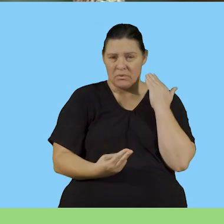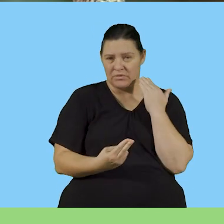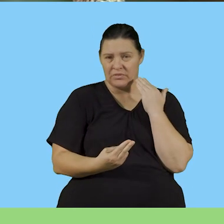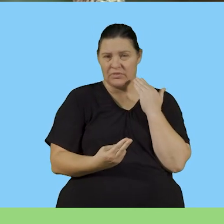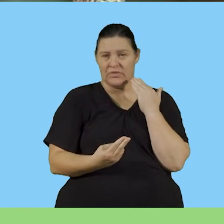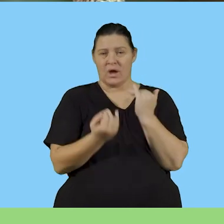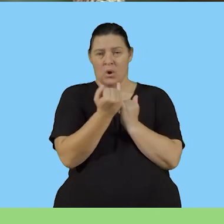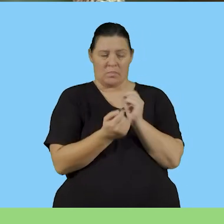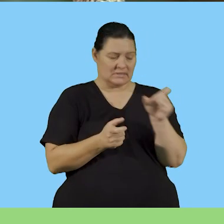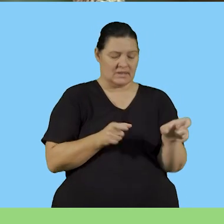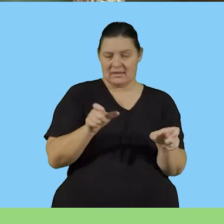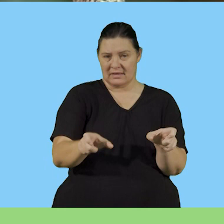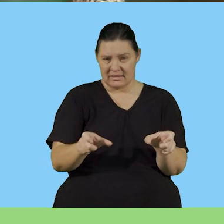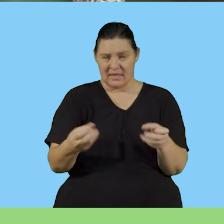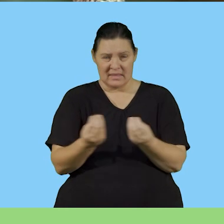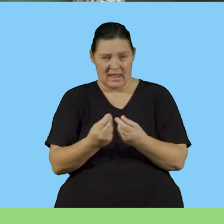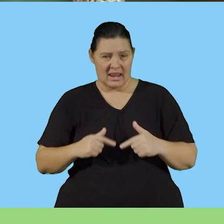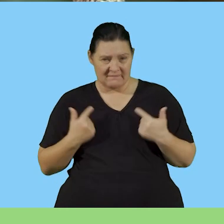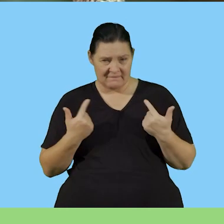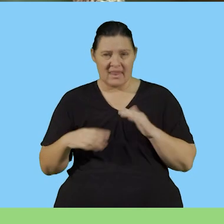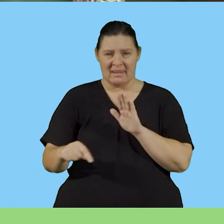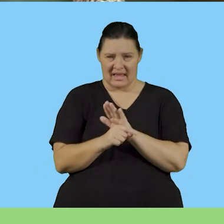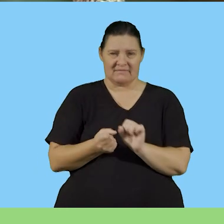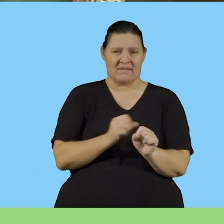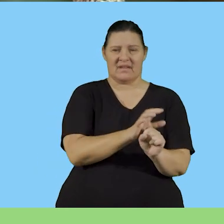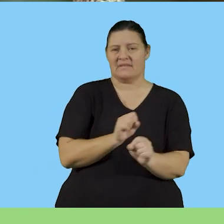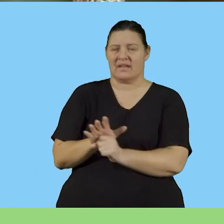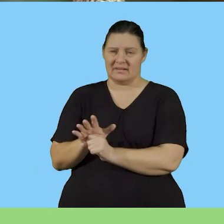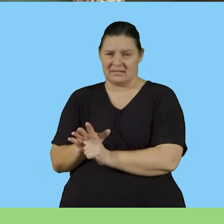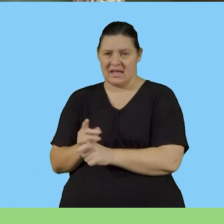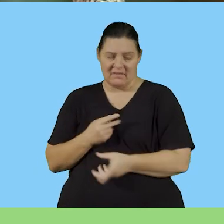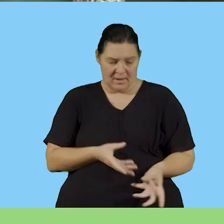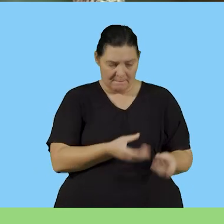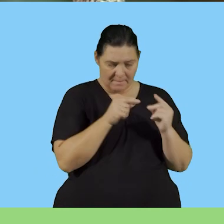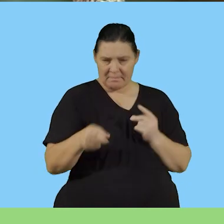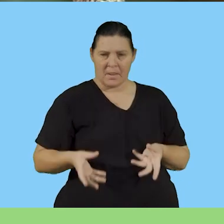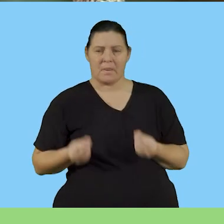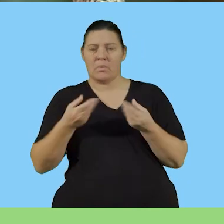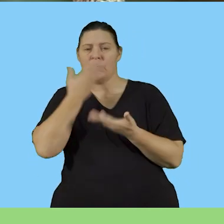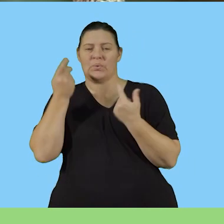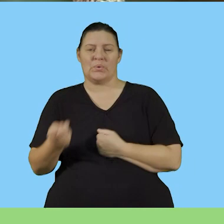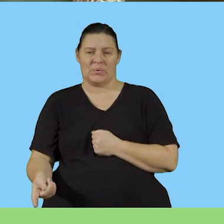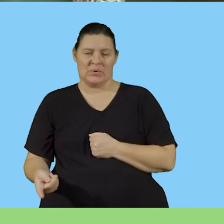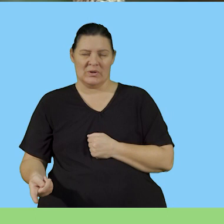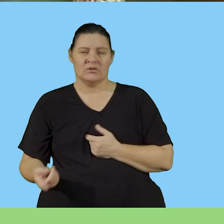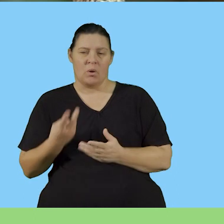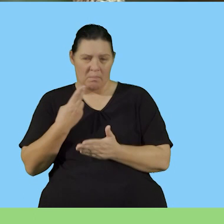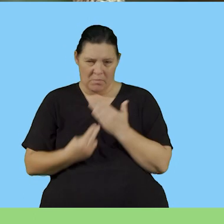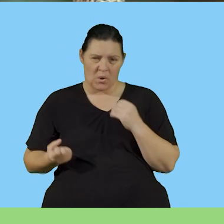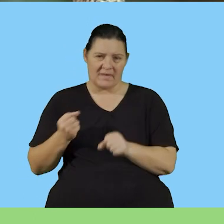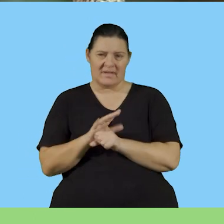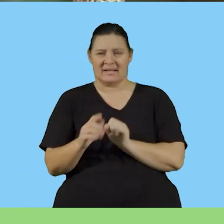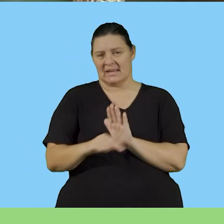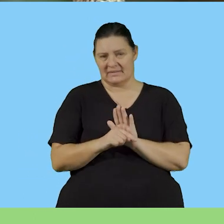affects both the competing organisms negatively. Obviously, if the other one gets it, the other one doesn't get it. So they are